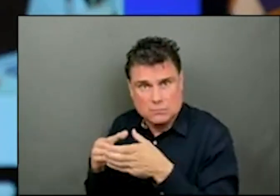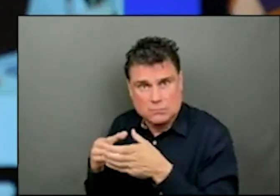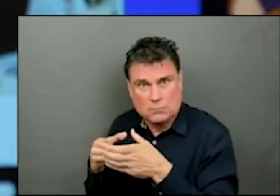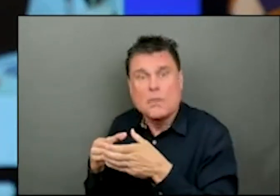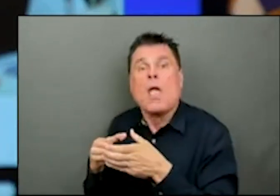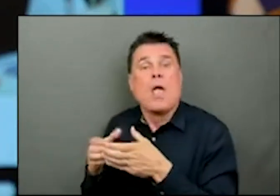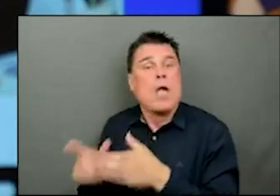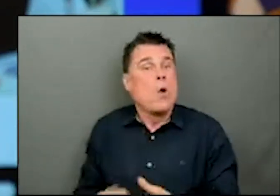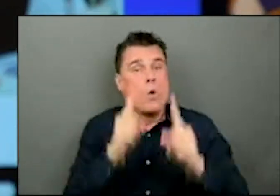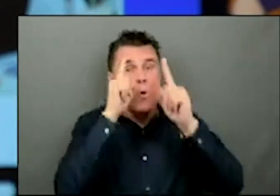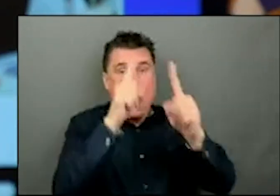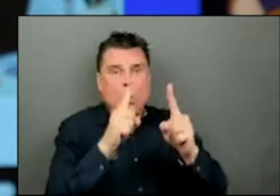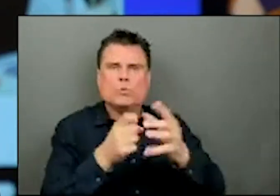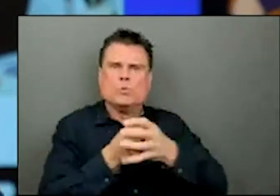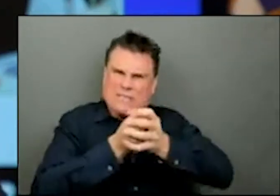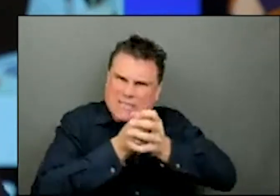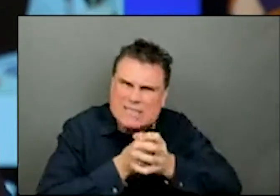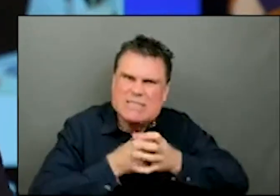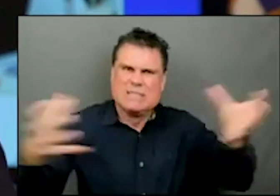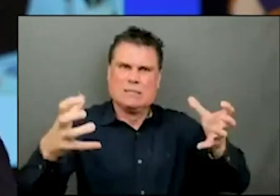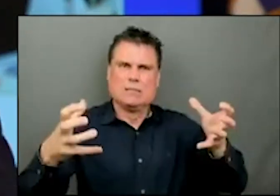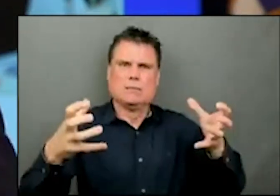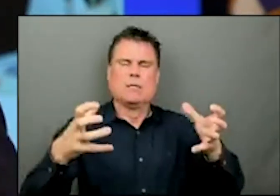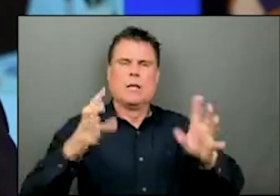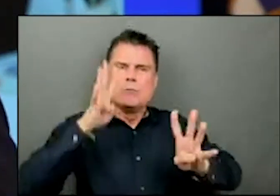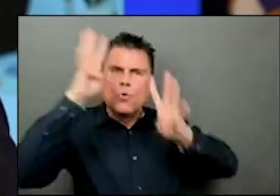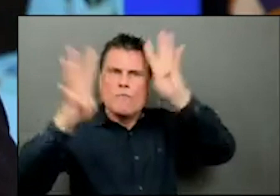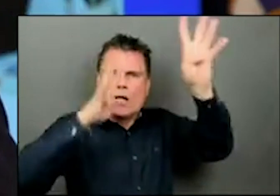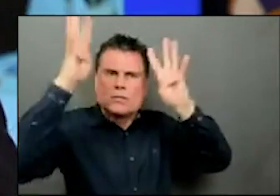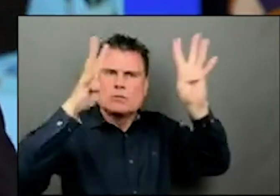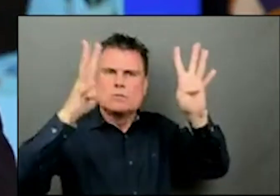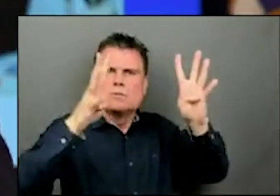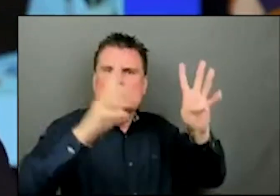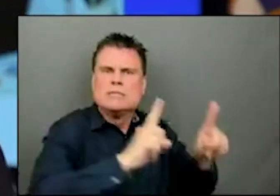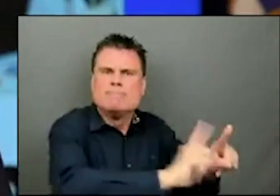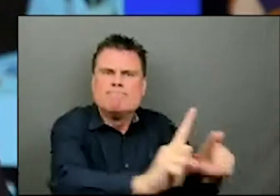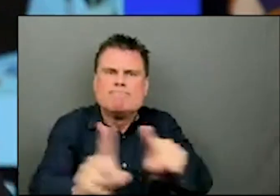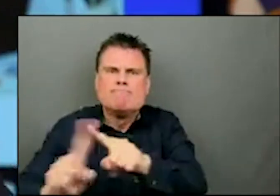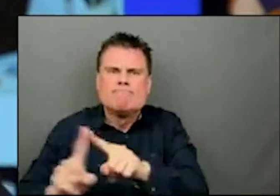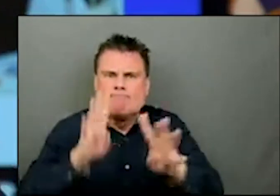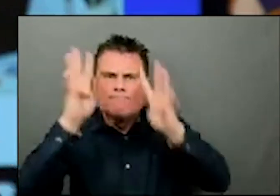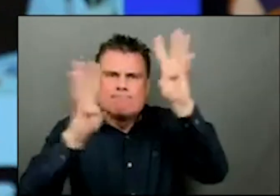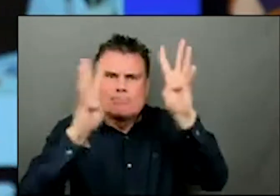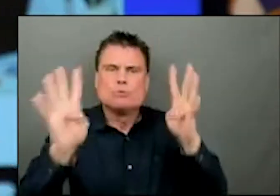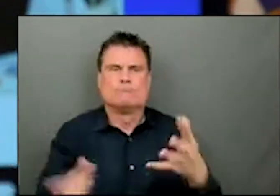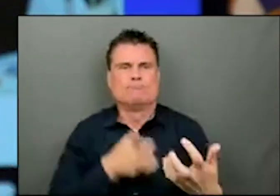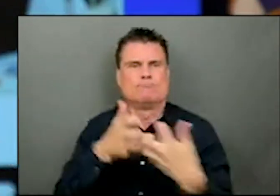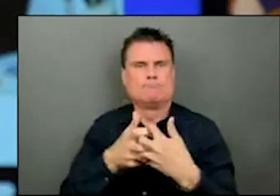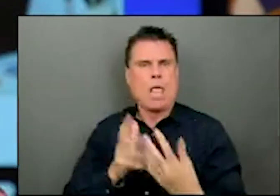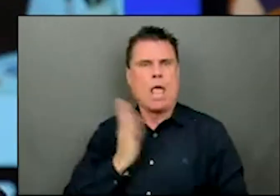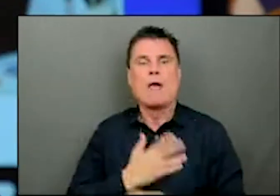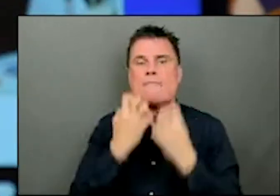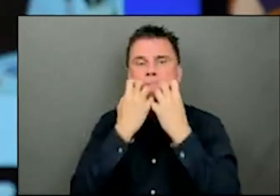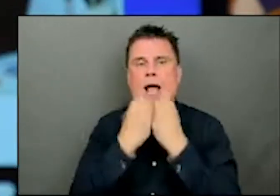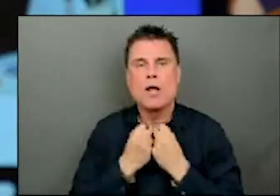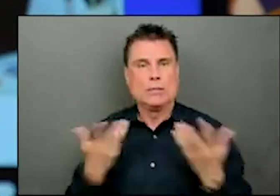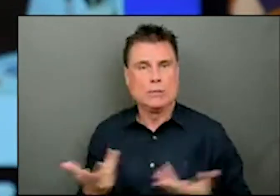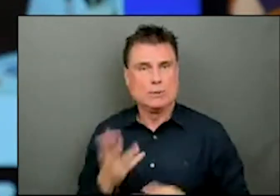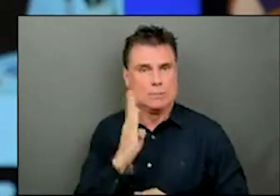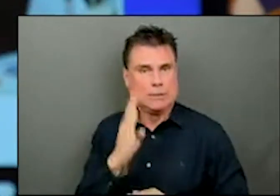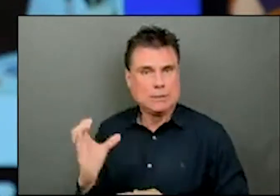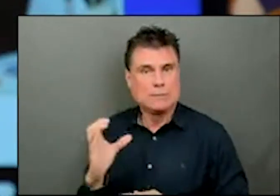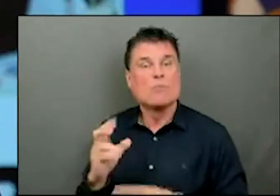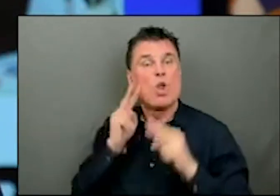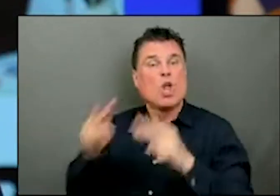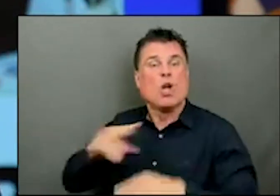sector, whatever it might be, that will attach to the values that British Columbians hold dear. Focusing on climate action and decarbonizing